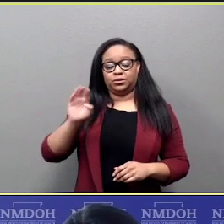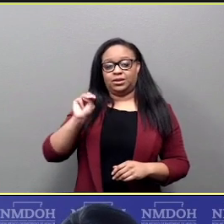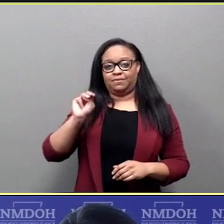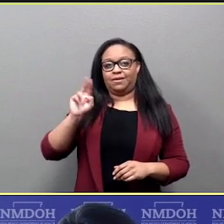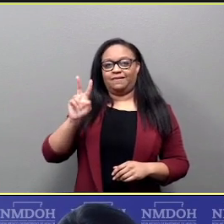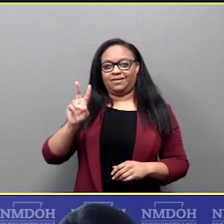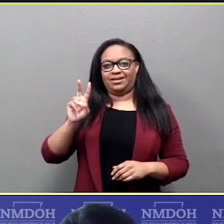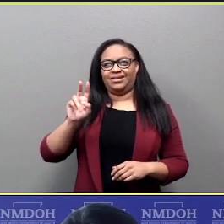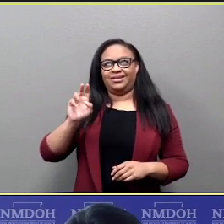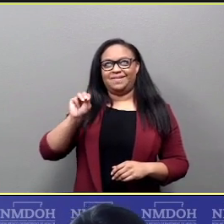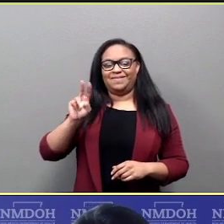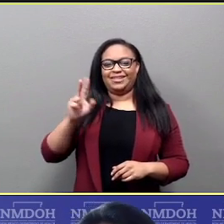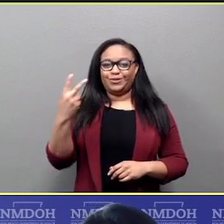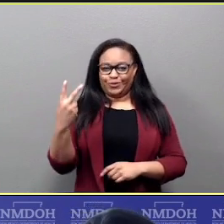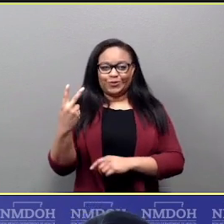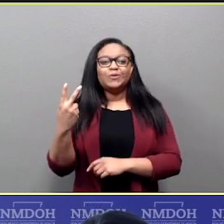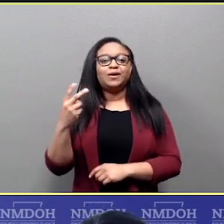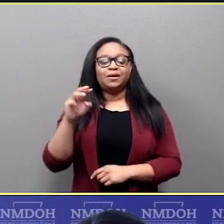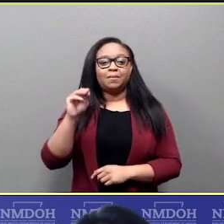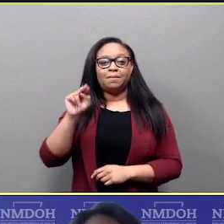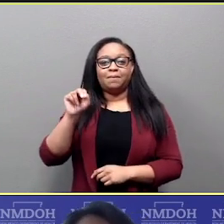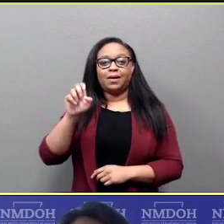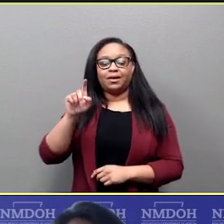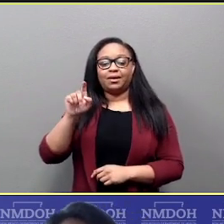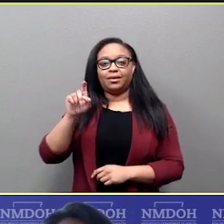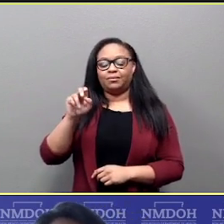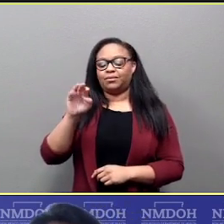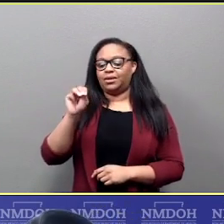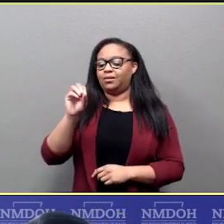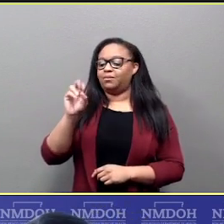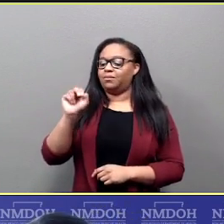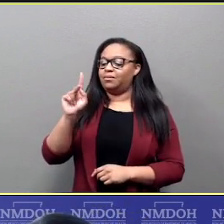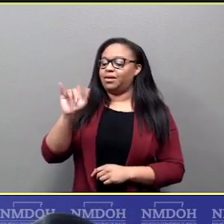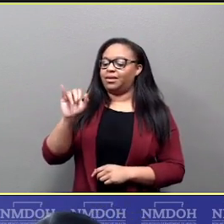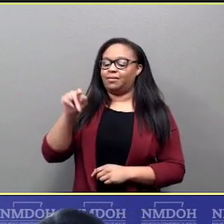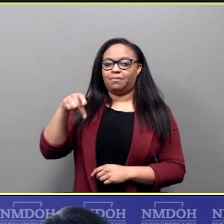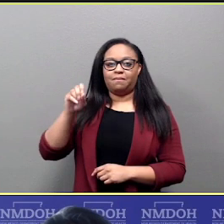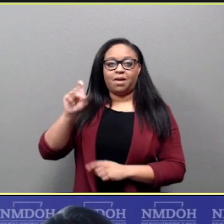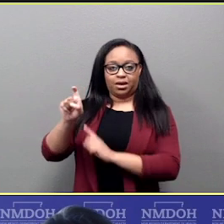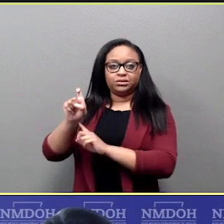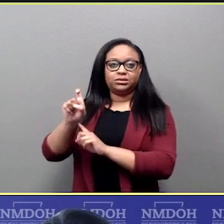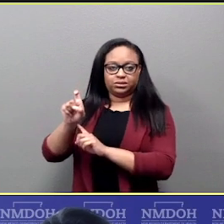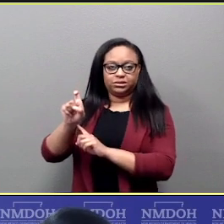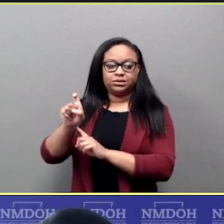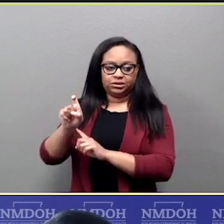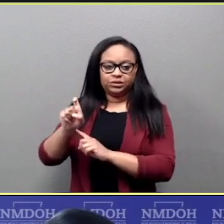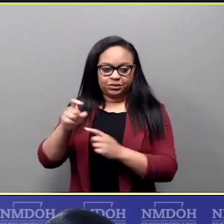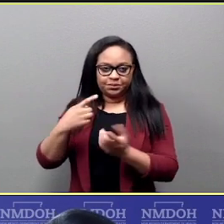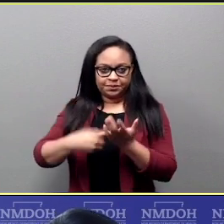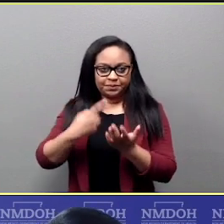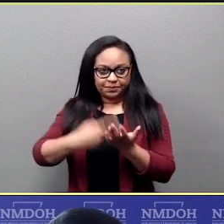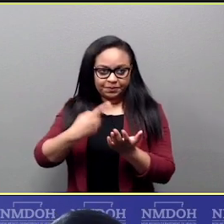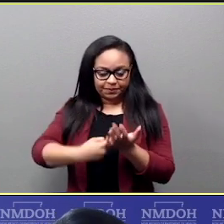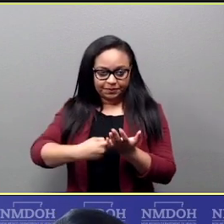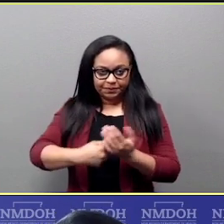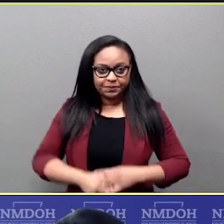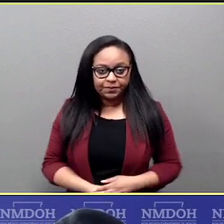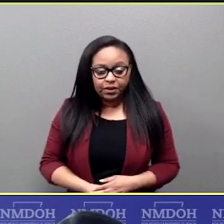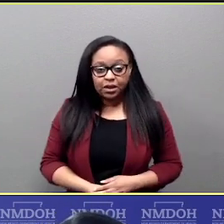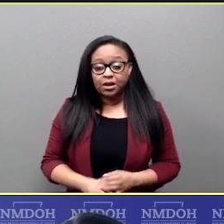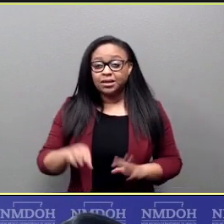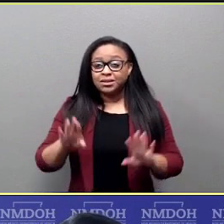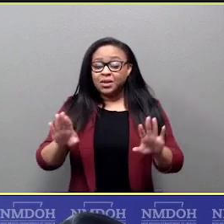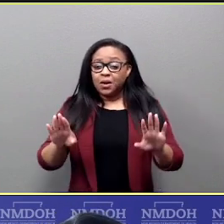the information that had monkeypox on it to now have mpox, which is due to stigma that was associated